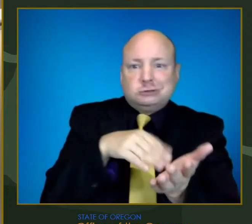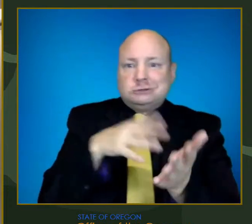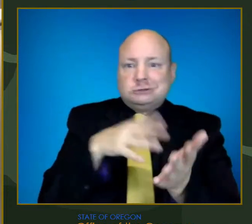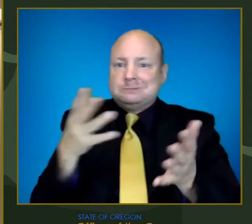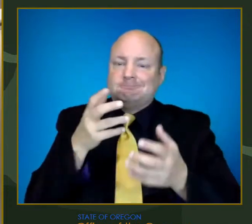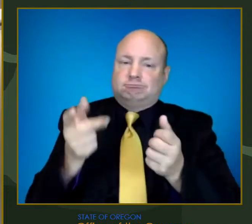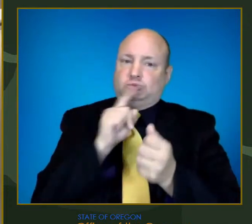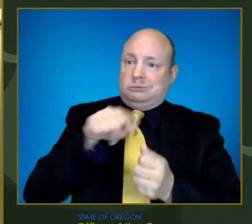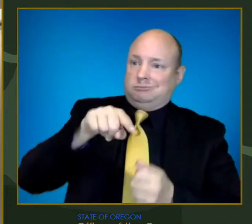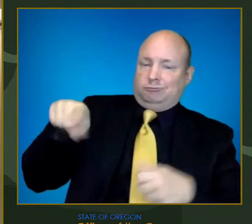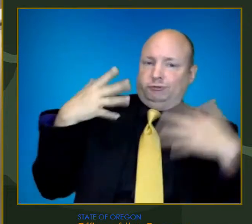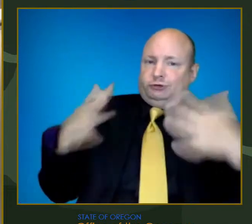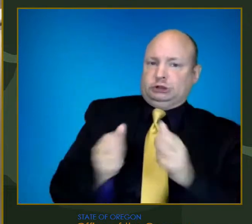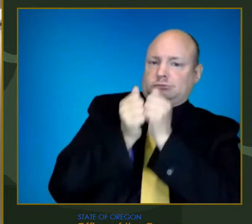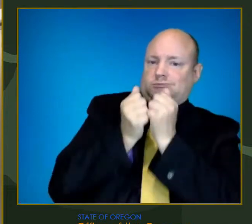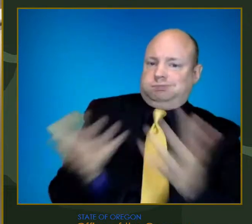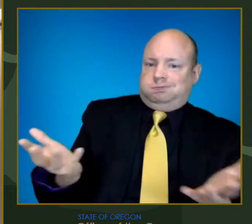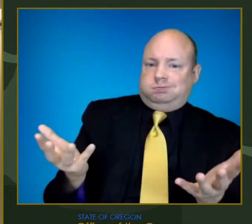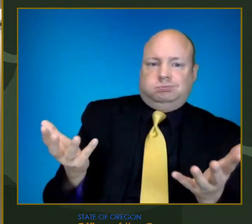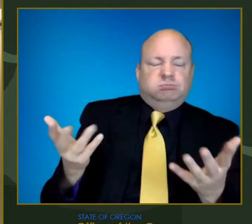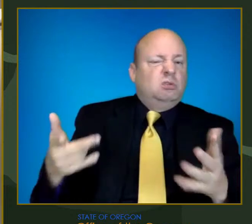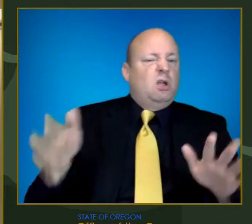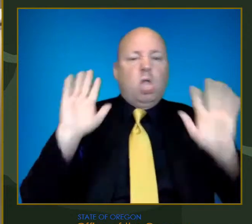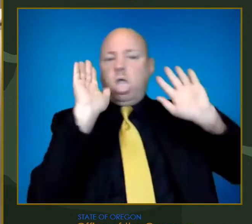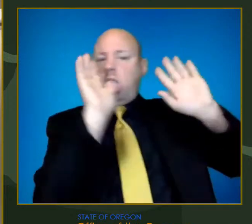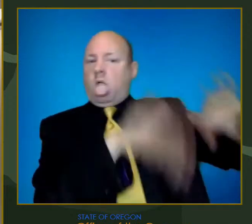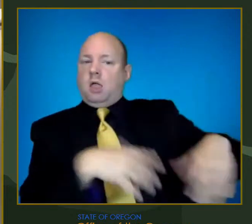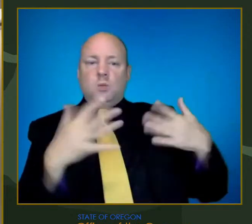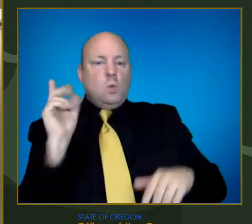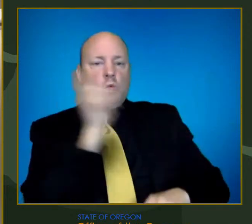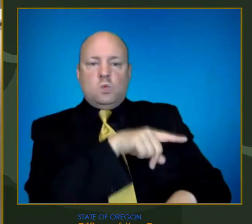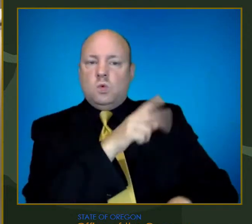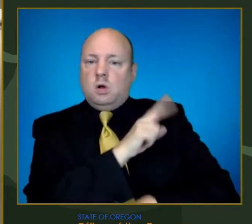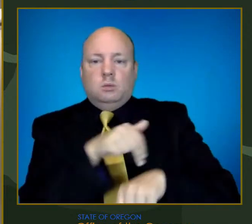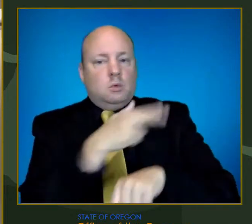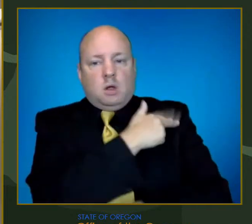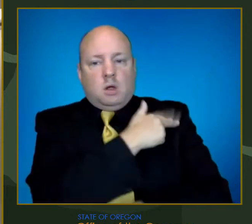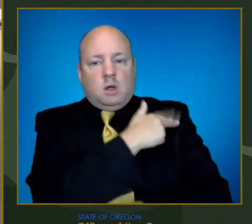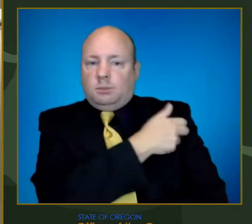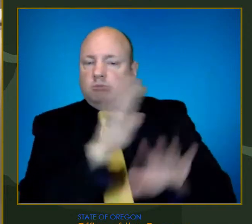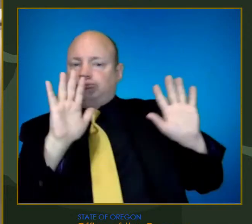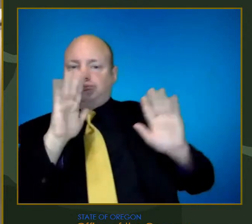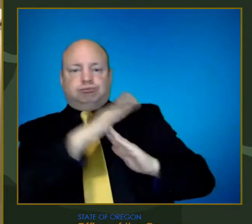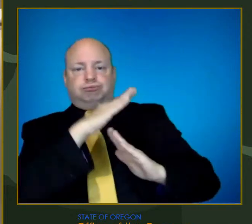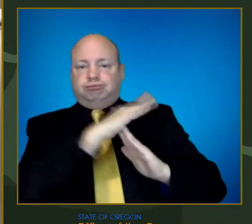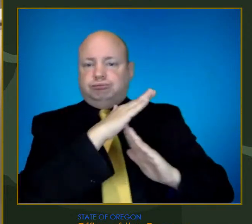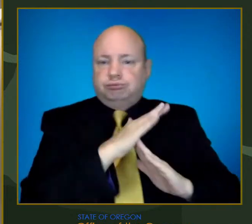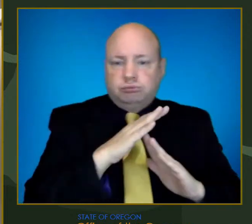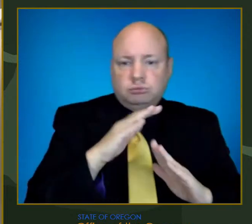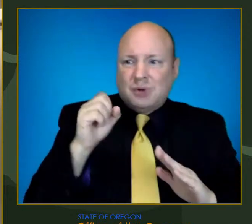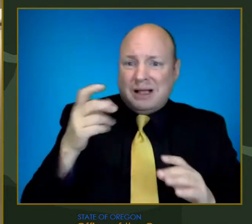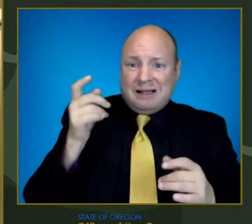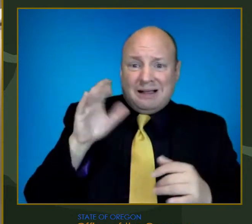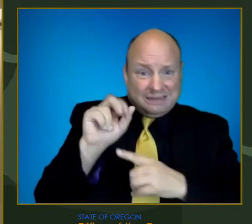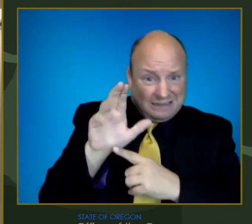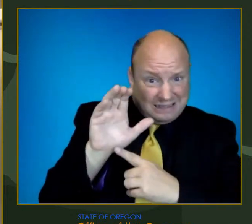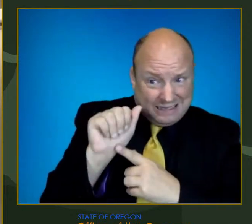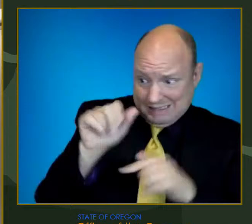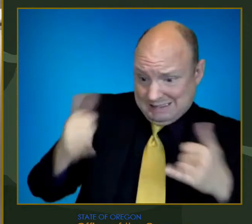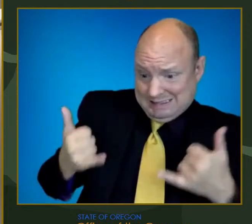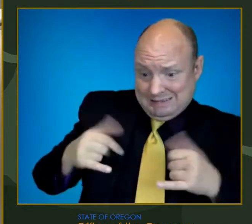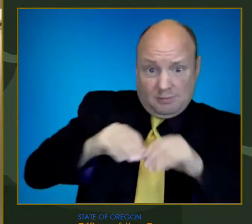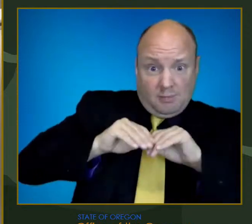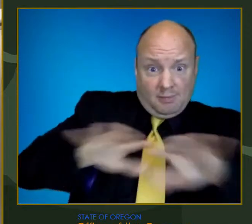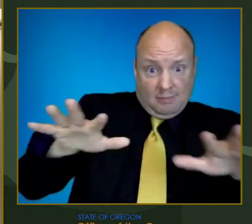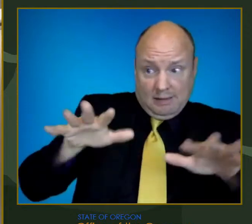out. And we're in a pandemic that many of us regard at this time as largely preventable. And yet here we are with the highest number